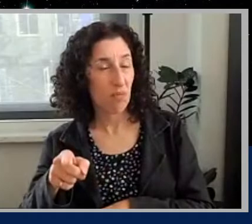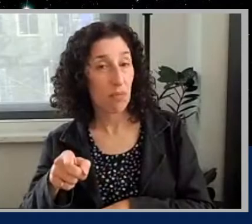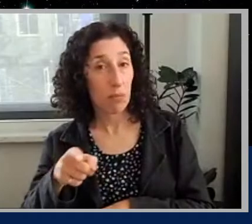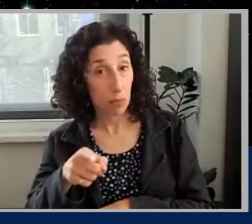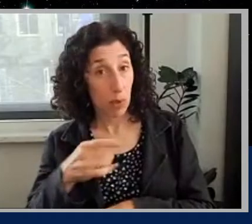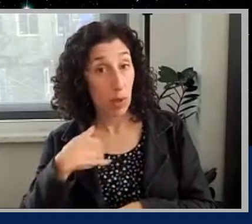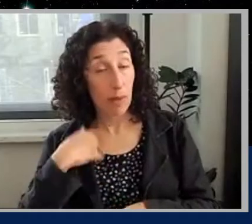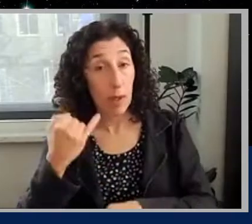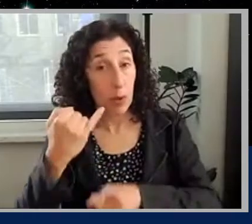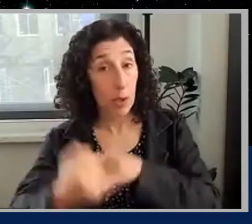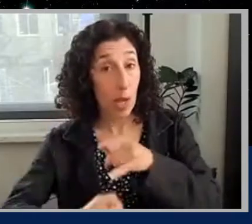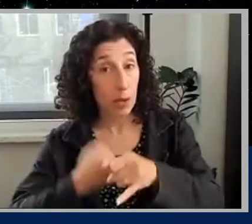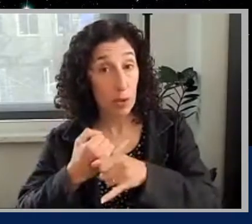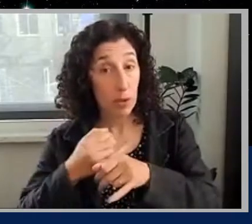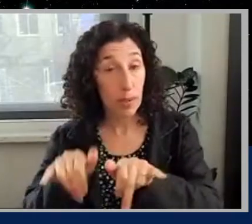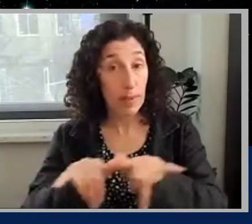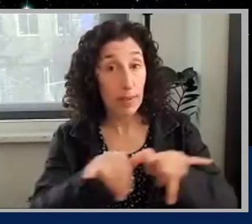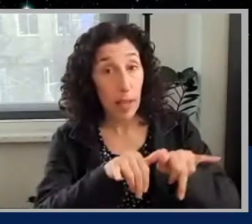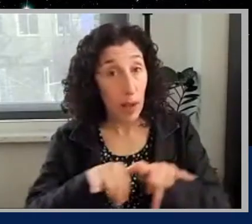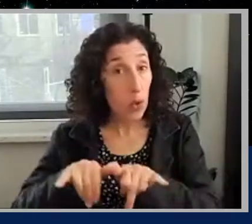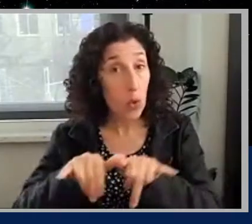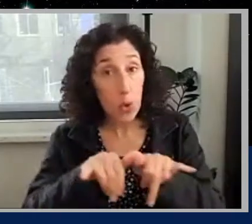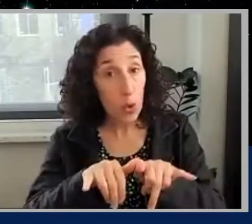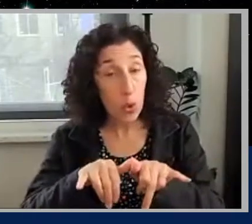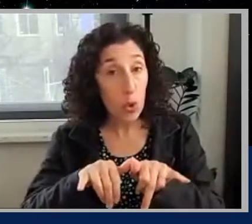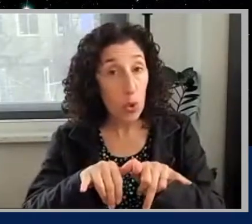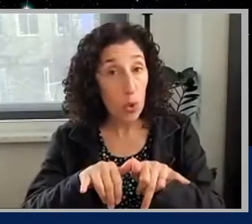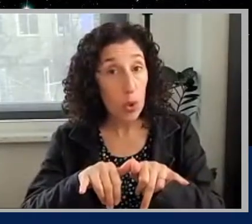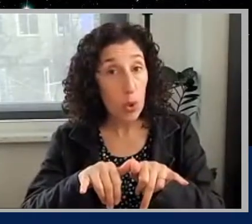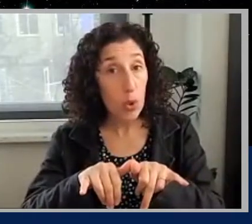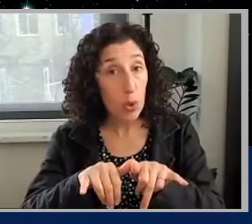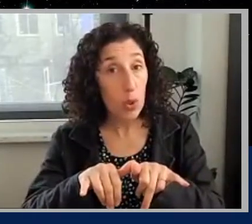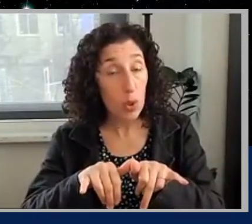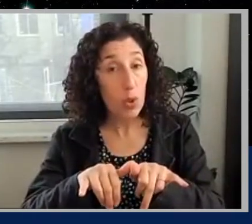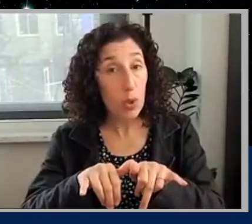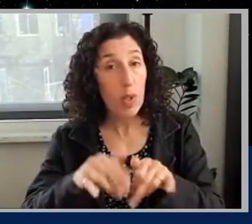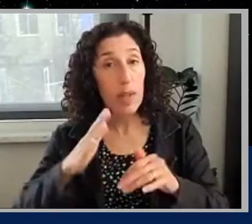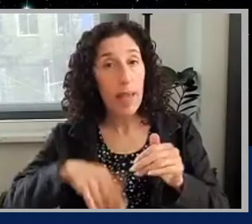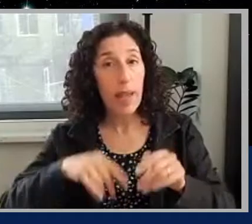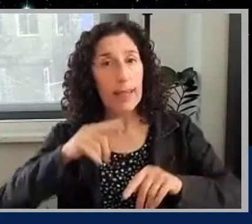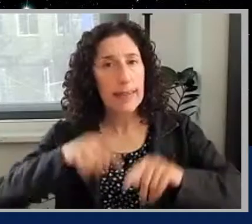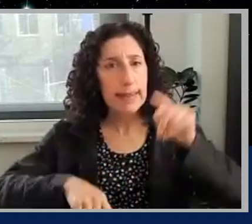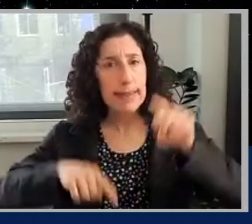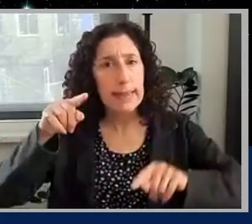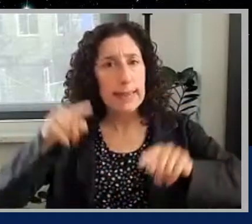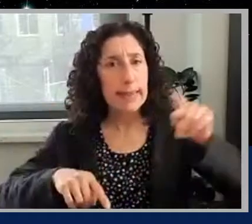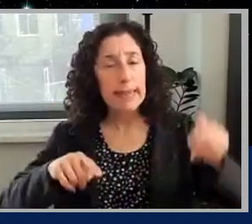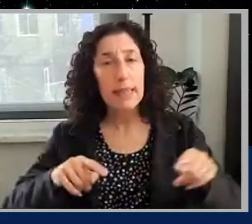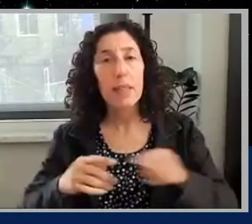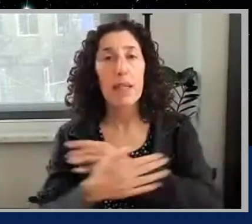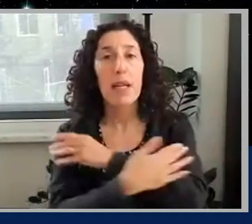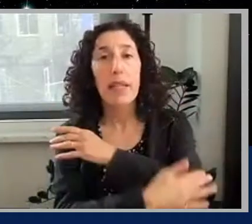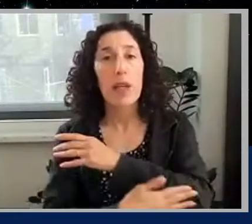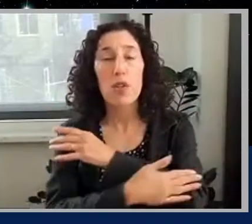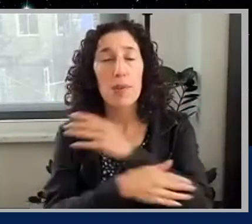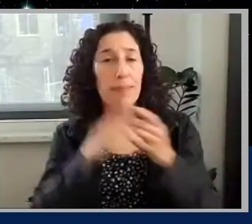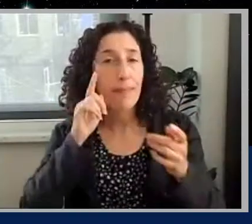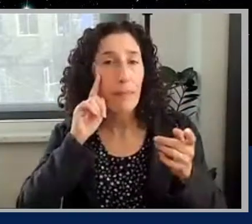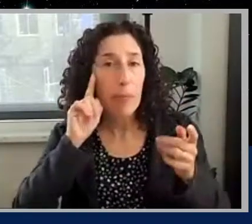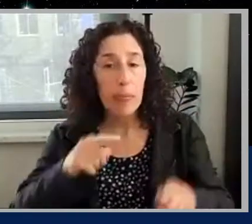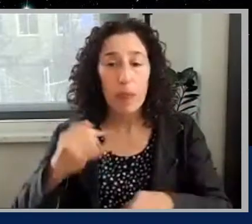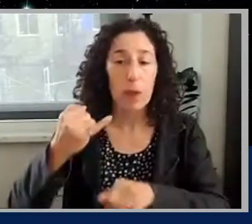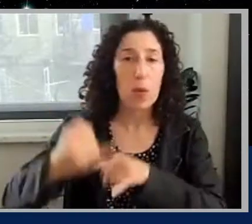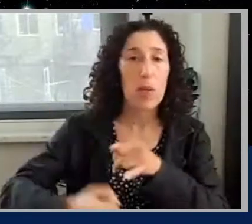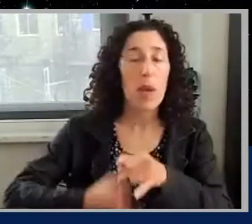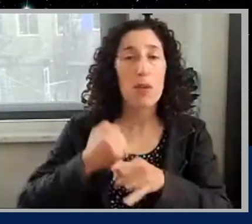that ensures the same image produces the same sonification wherever you're introduced to it. It feels like it's more of a, here are some ideas